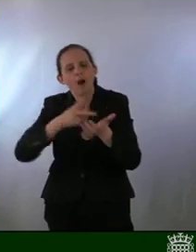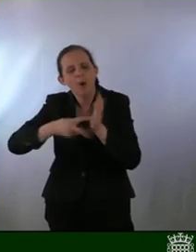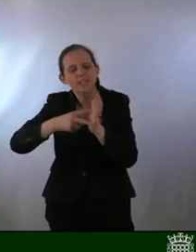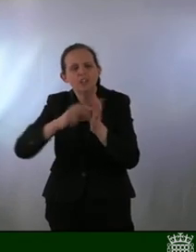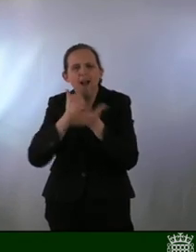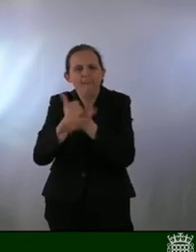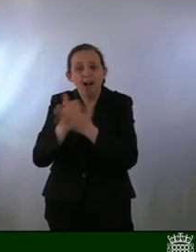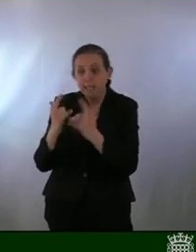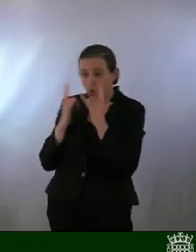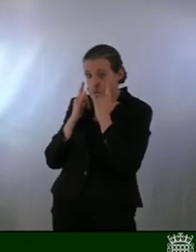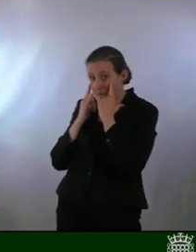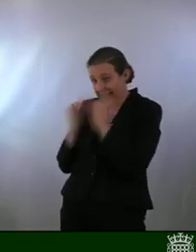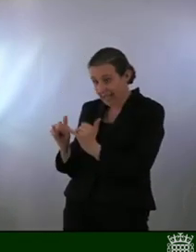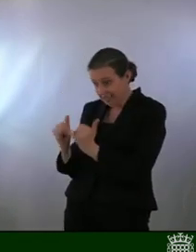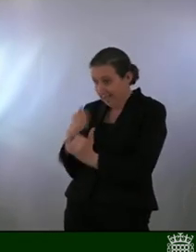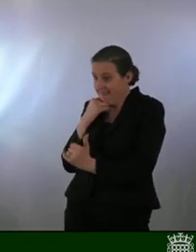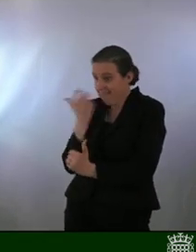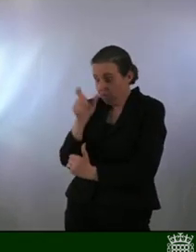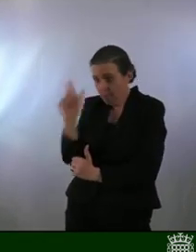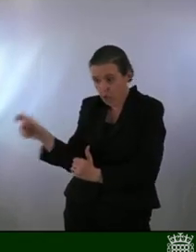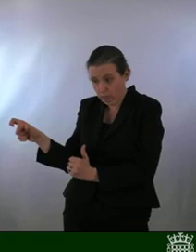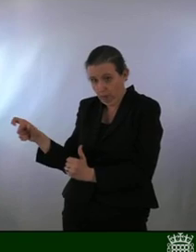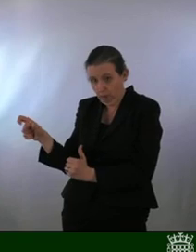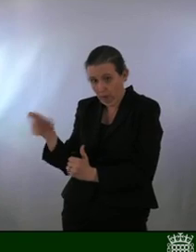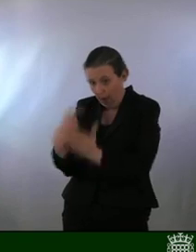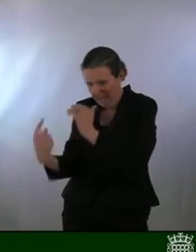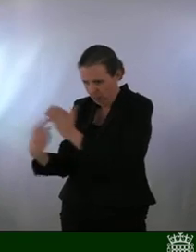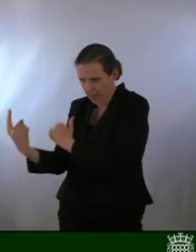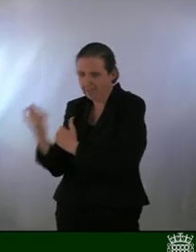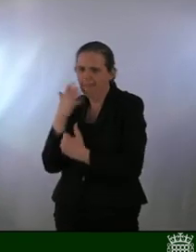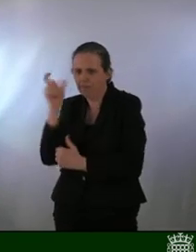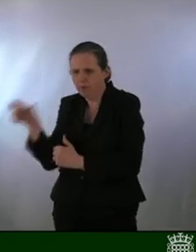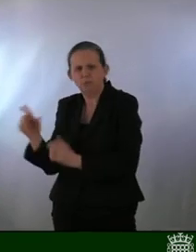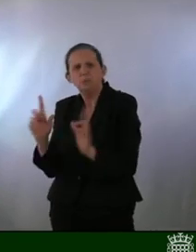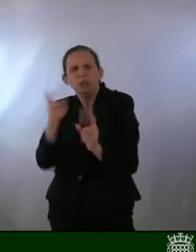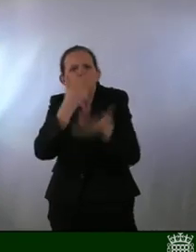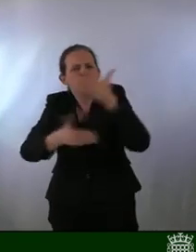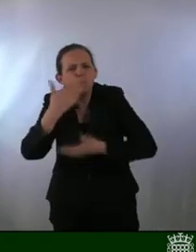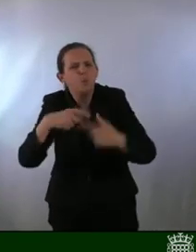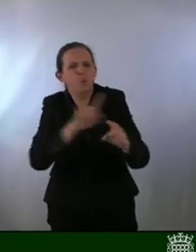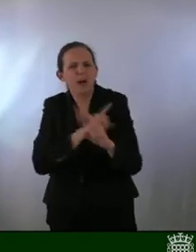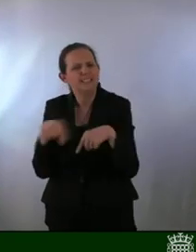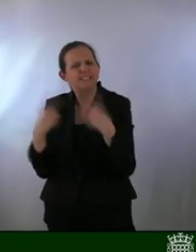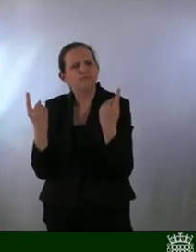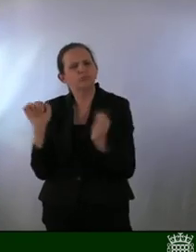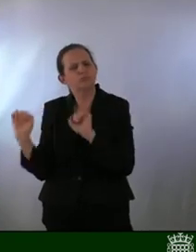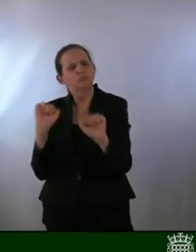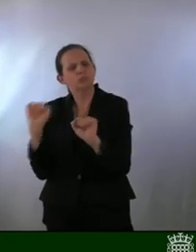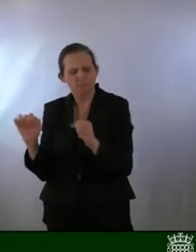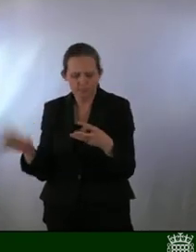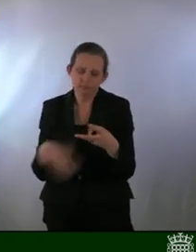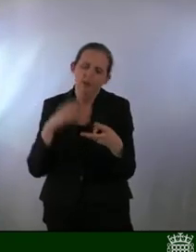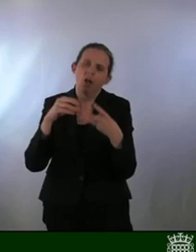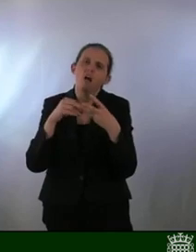isolate every single suspected case of the virus. So could he just explain why there is that divergence? And thirdly,